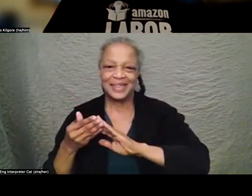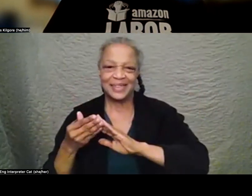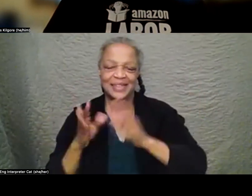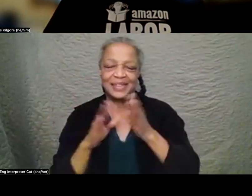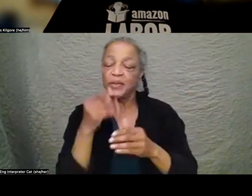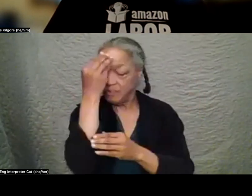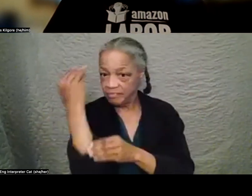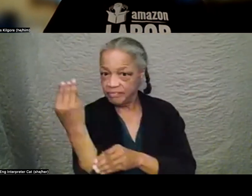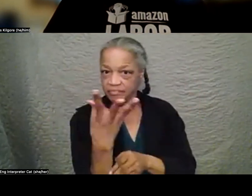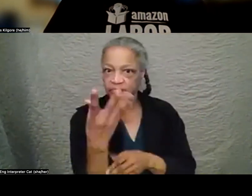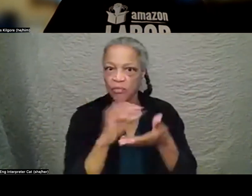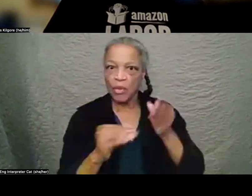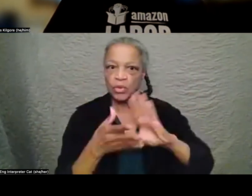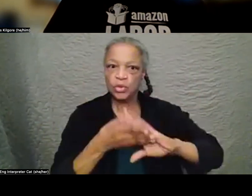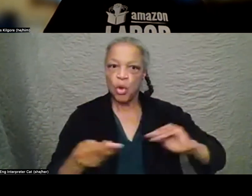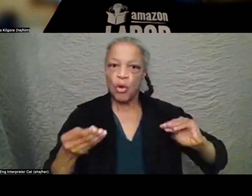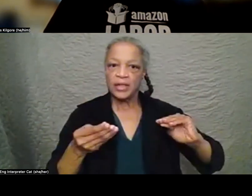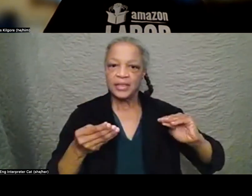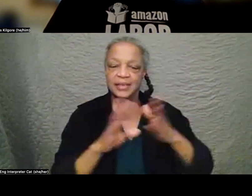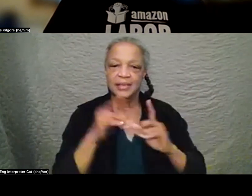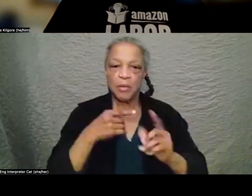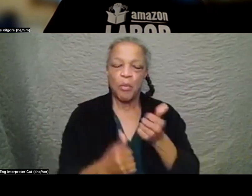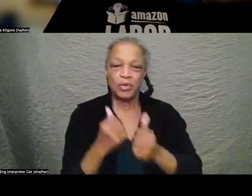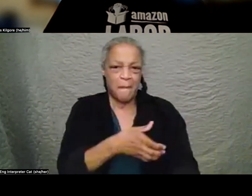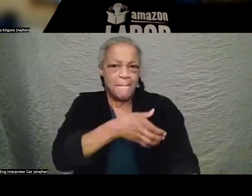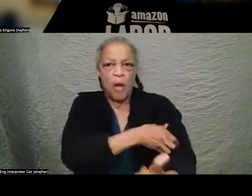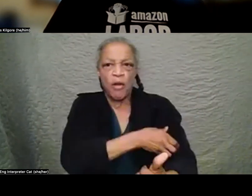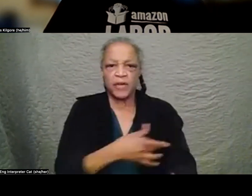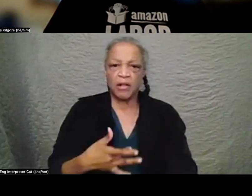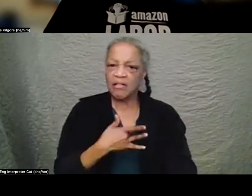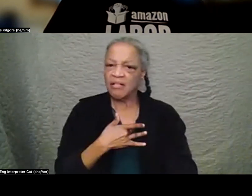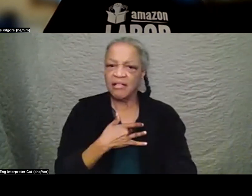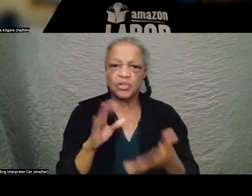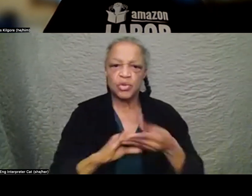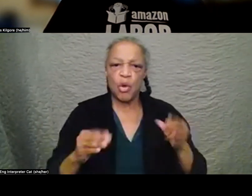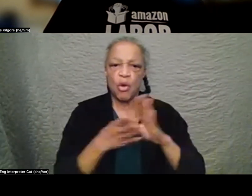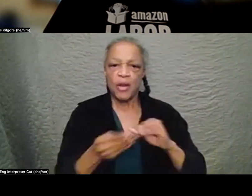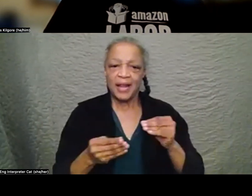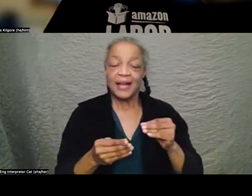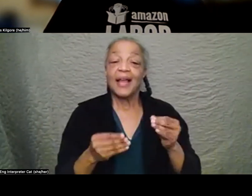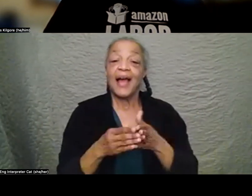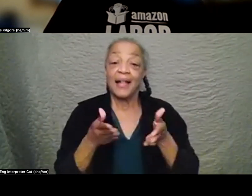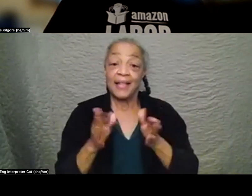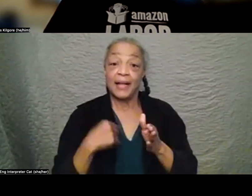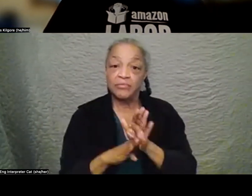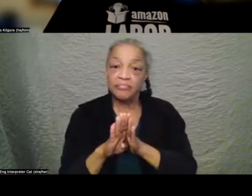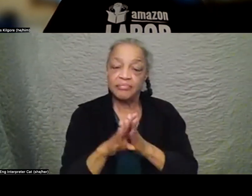tell the story in the way that was the most powerful and hard-hitting and let us actually build power and